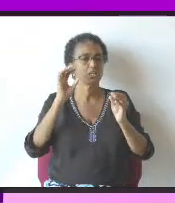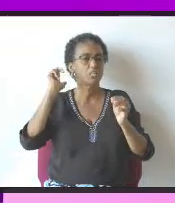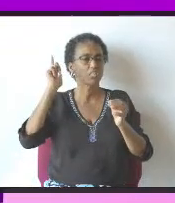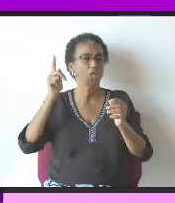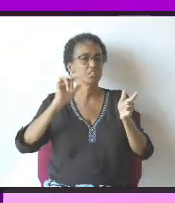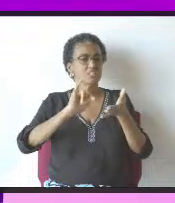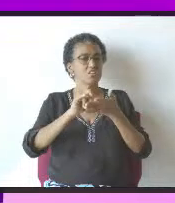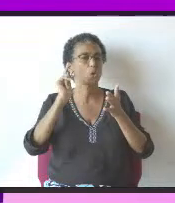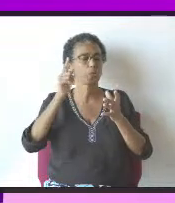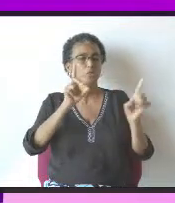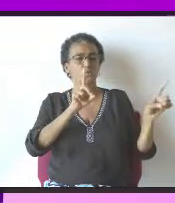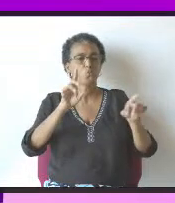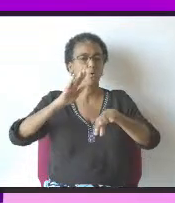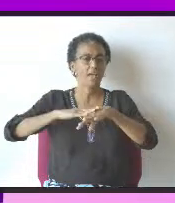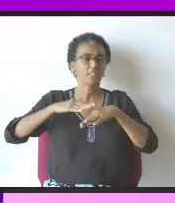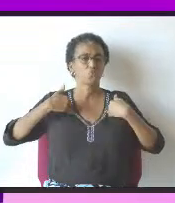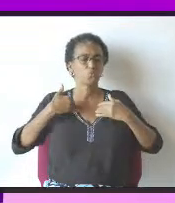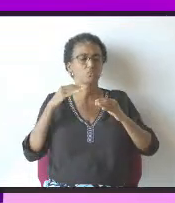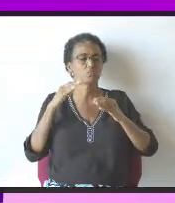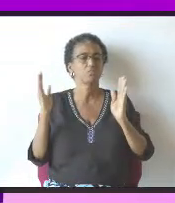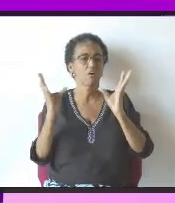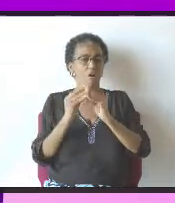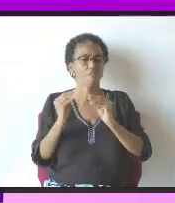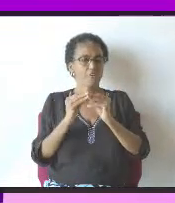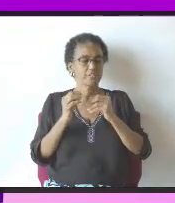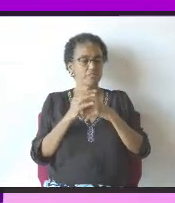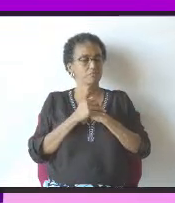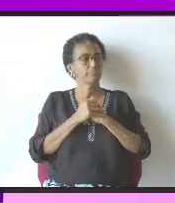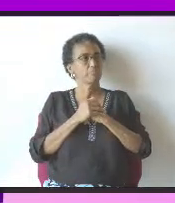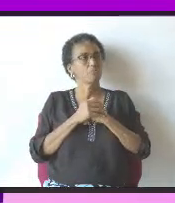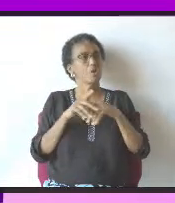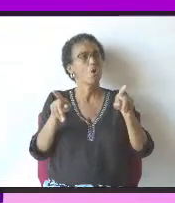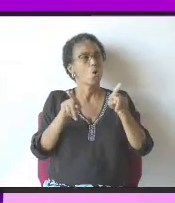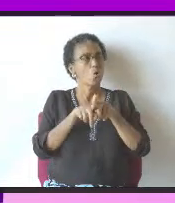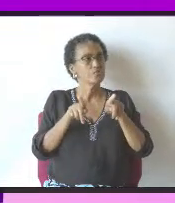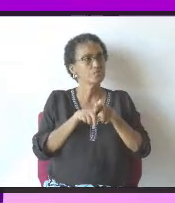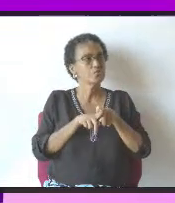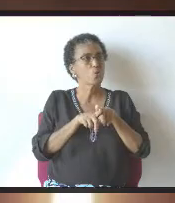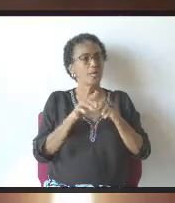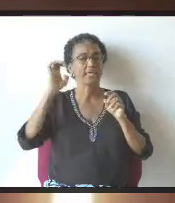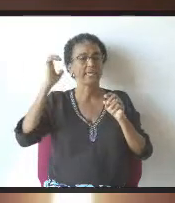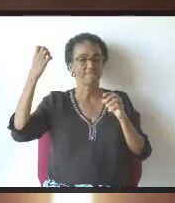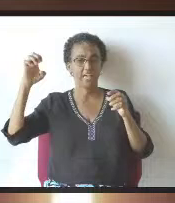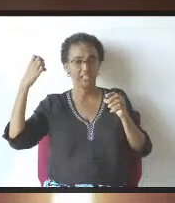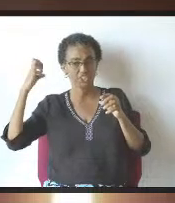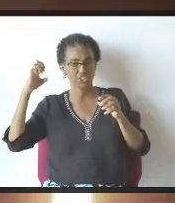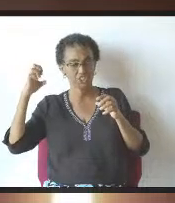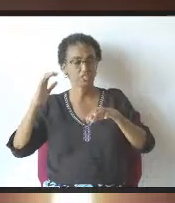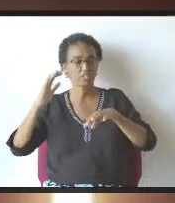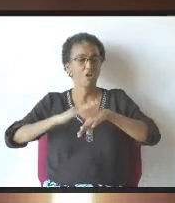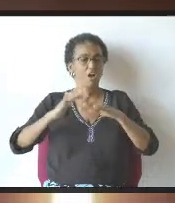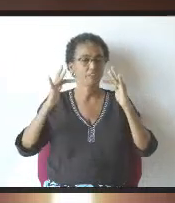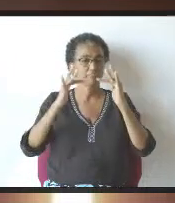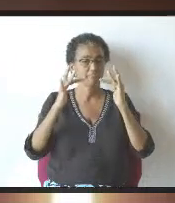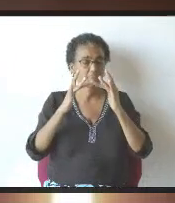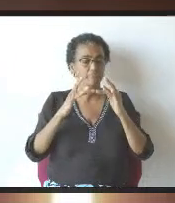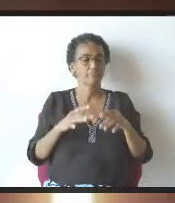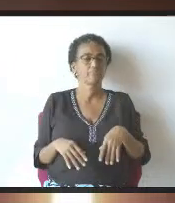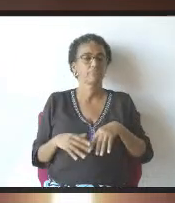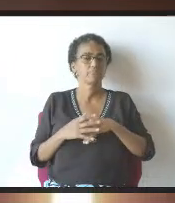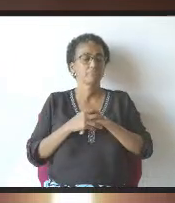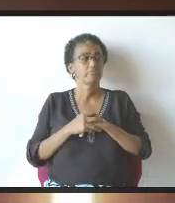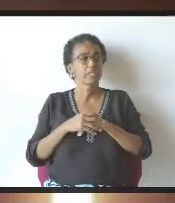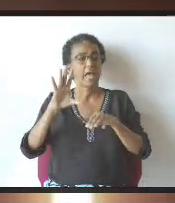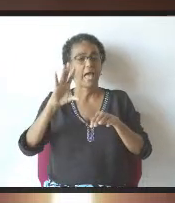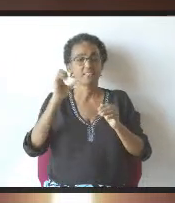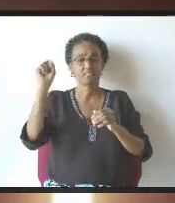connection, we have evangelism. We have prayer for these things, evangelism online on a Friday night, as well as on a